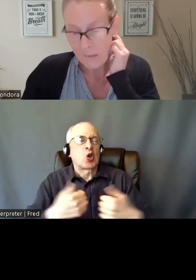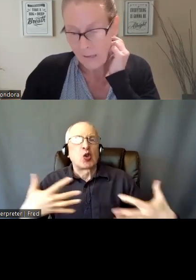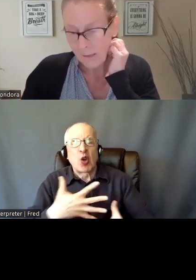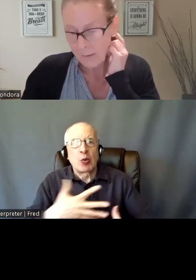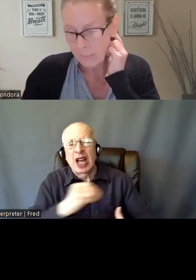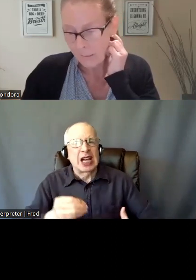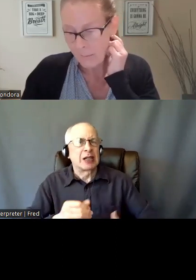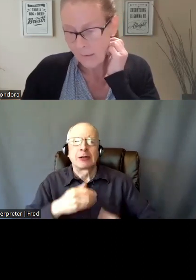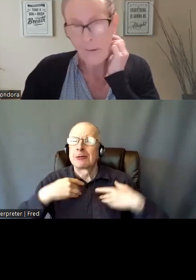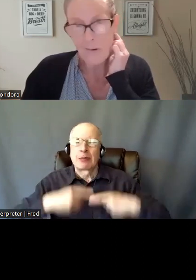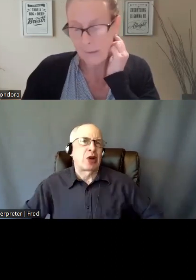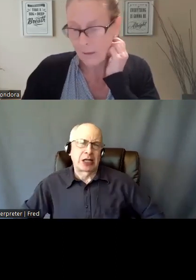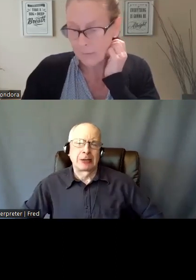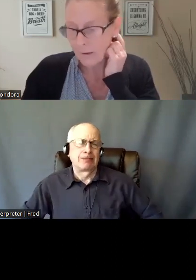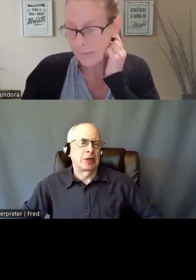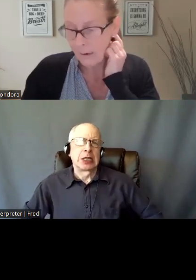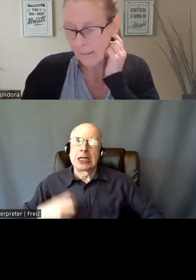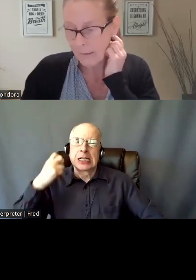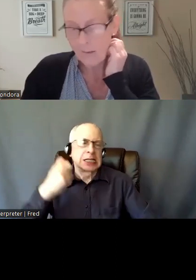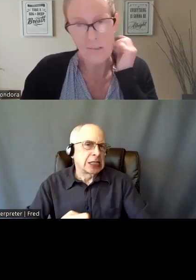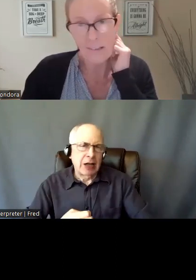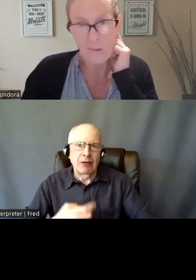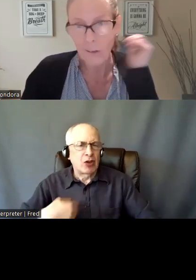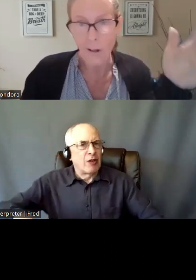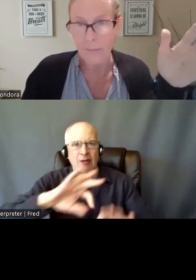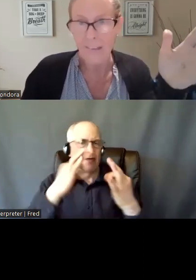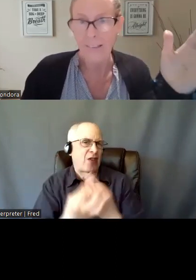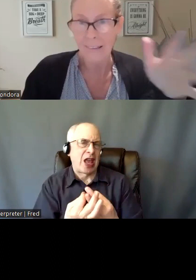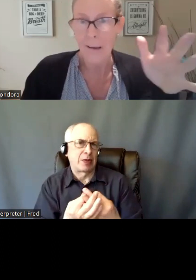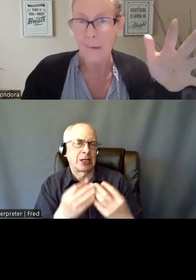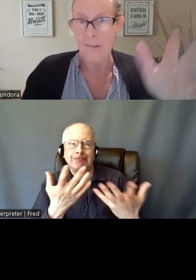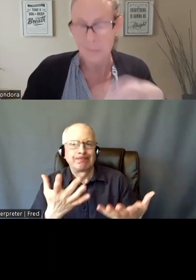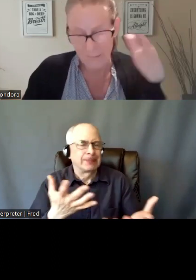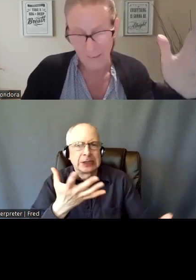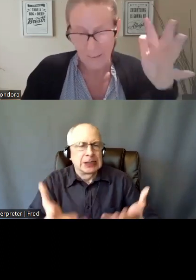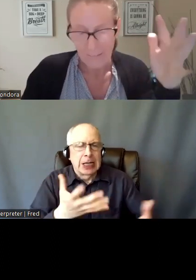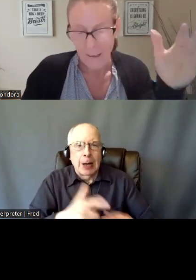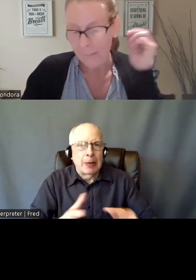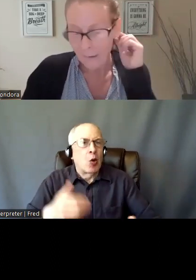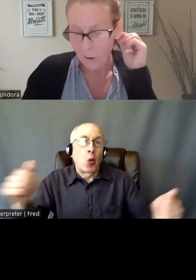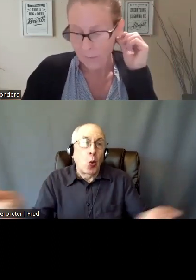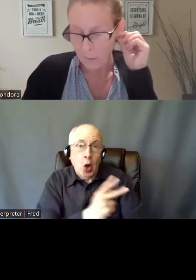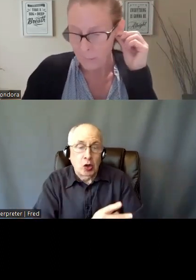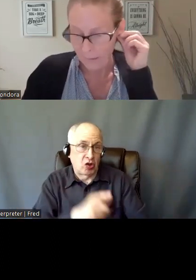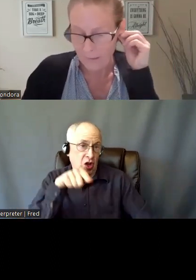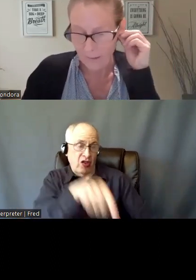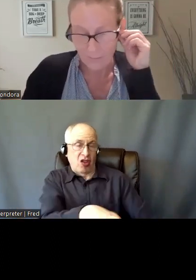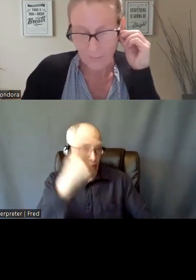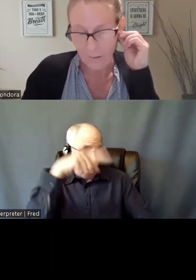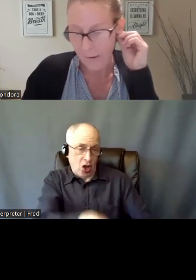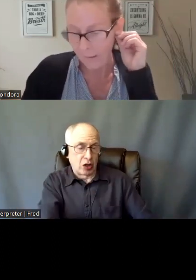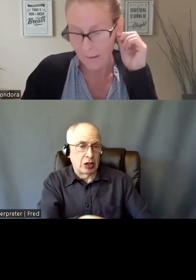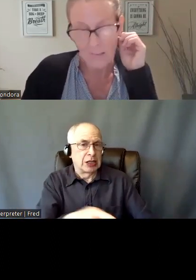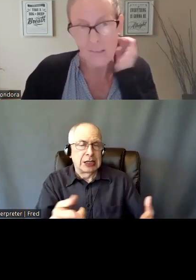for all of us to handle, but it's been especially tough on Riley because she's had to juggle all of this at the time that she was navigating all the turbulence